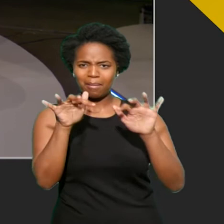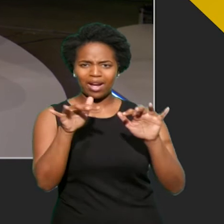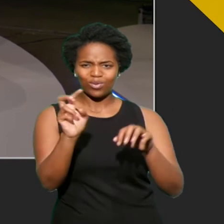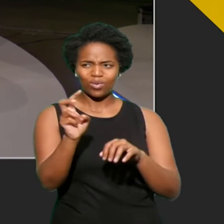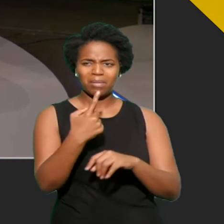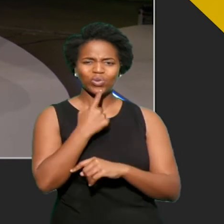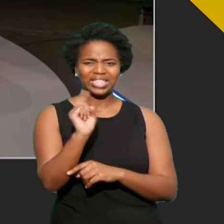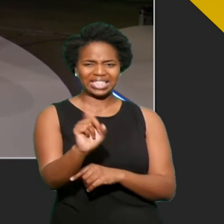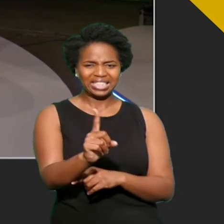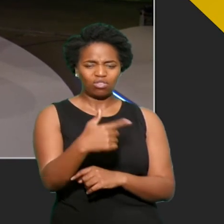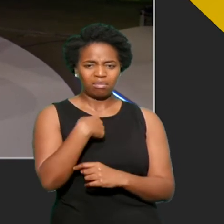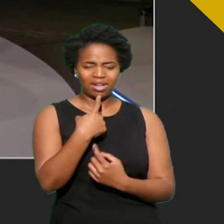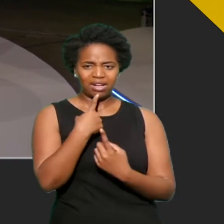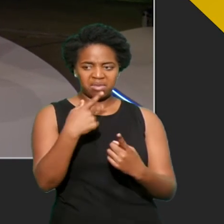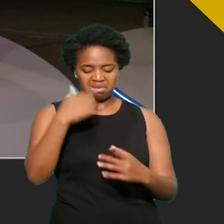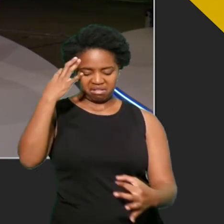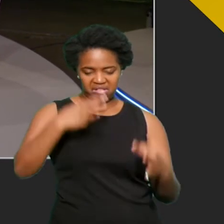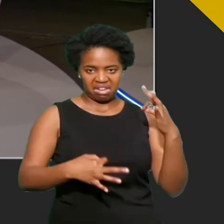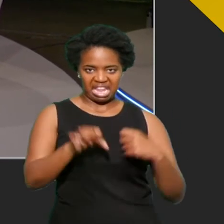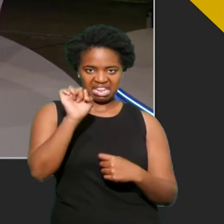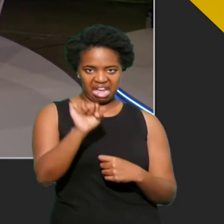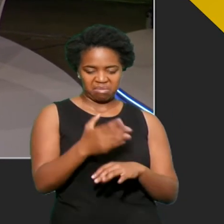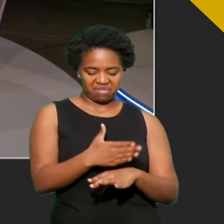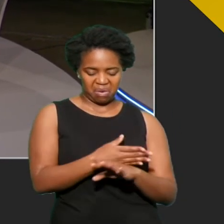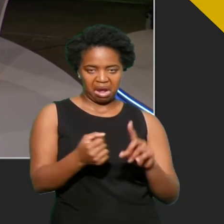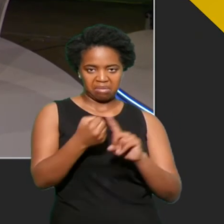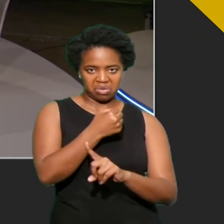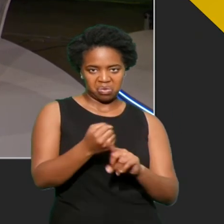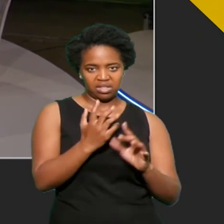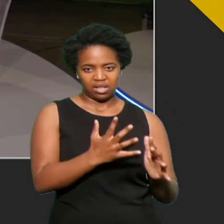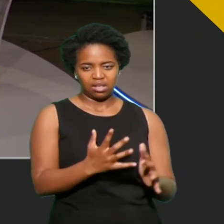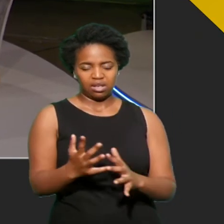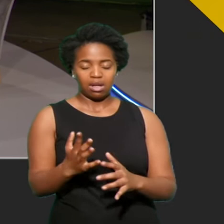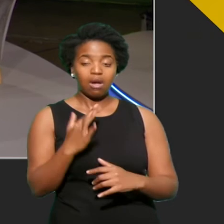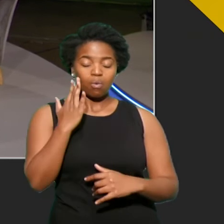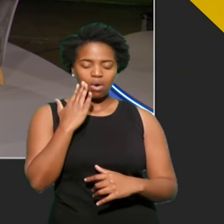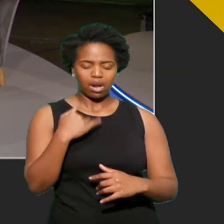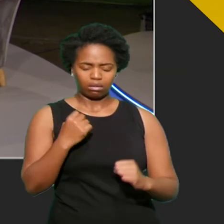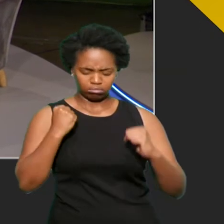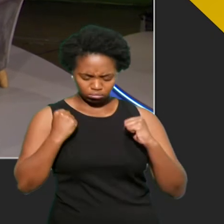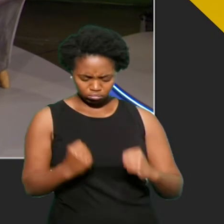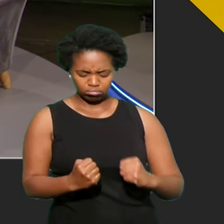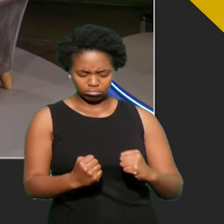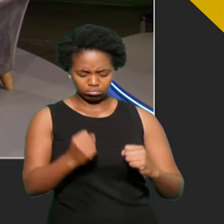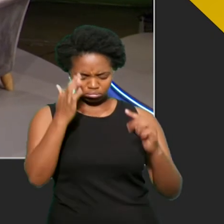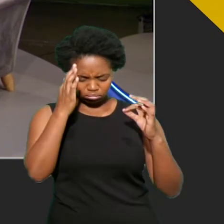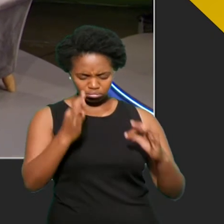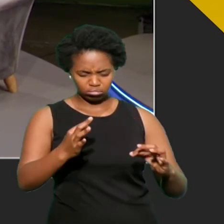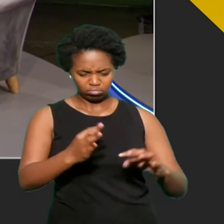I hear you. And to be judged. And the thing was, when I eventually found the courage to have a voice and